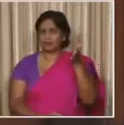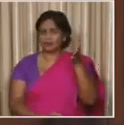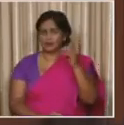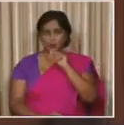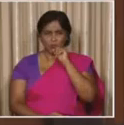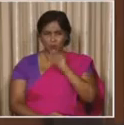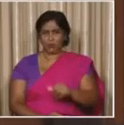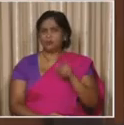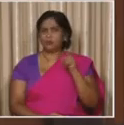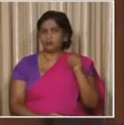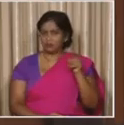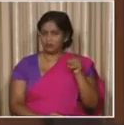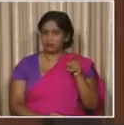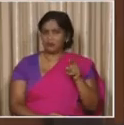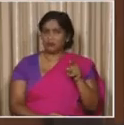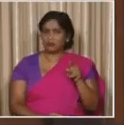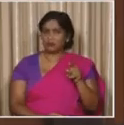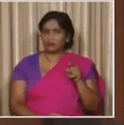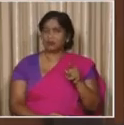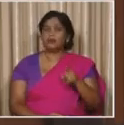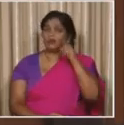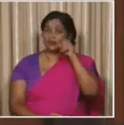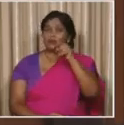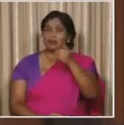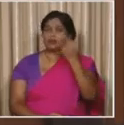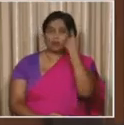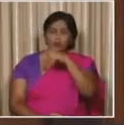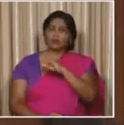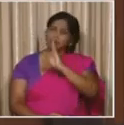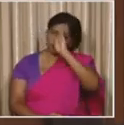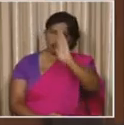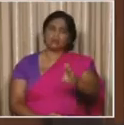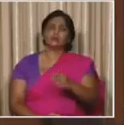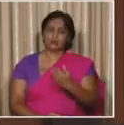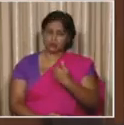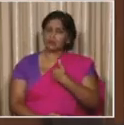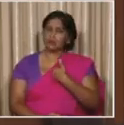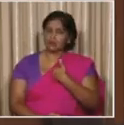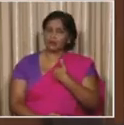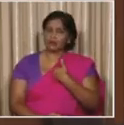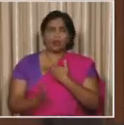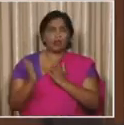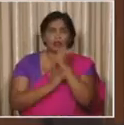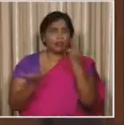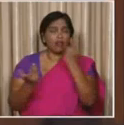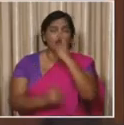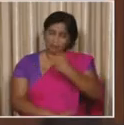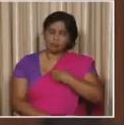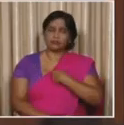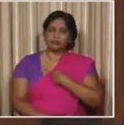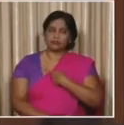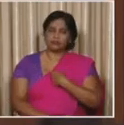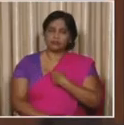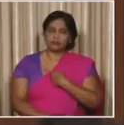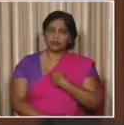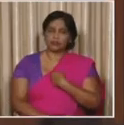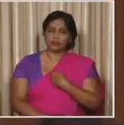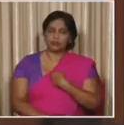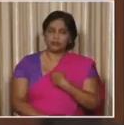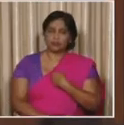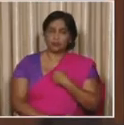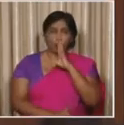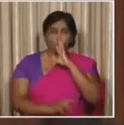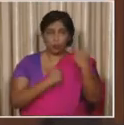is only for the Sinhala people. Tell us that. Then we will take action. Garu niyojya kathanayakathumani mekara mata avasthawa vela denna mokada mawa pahara